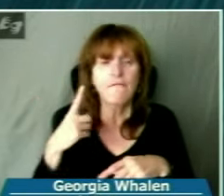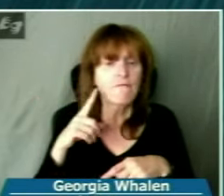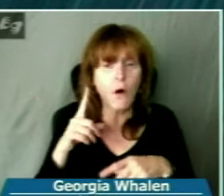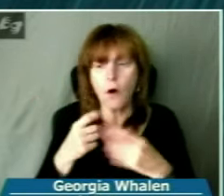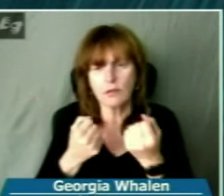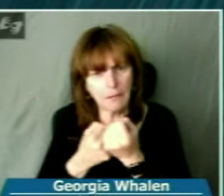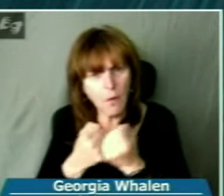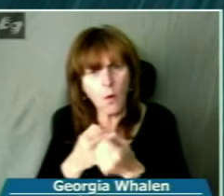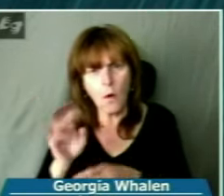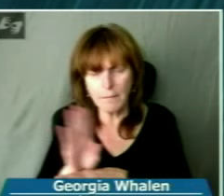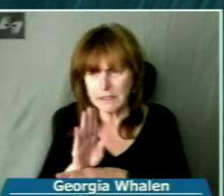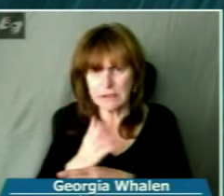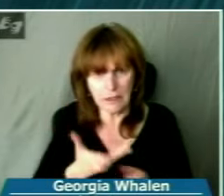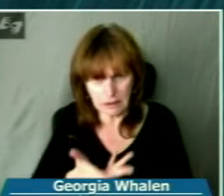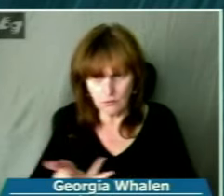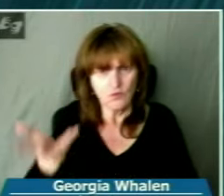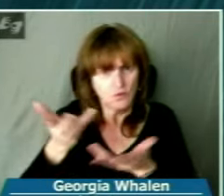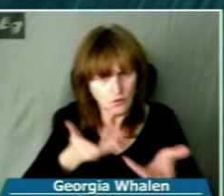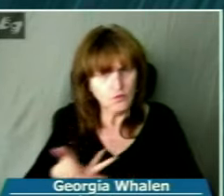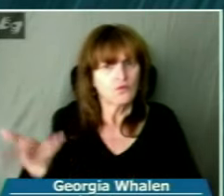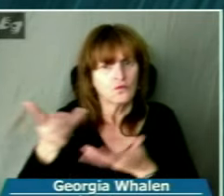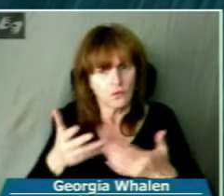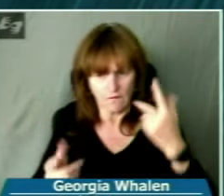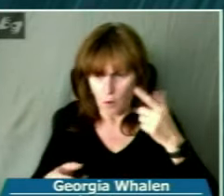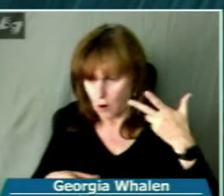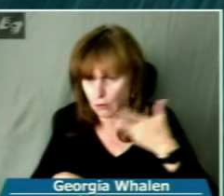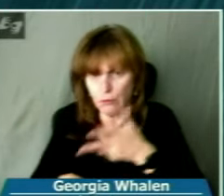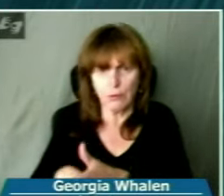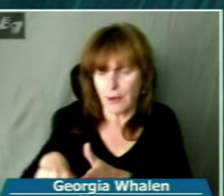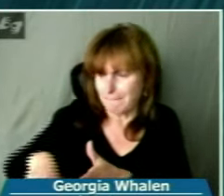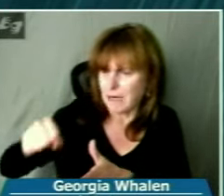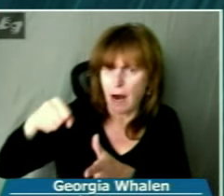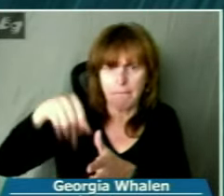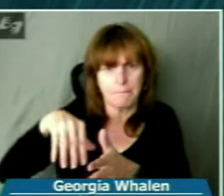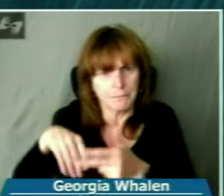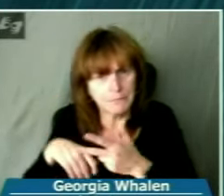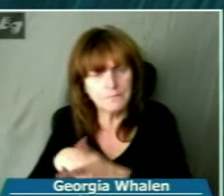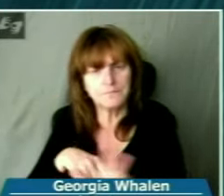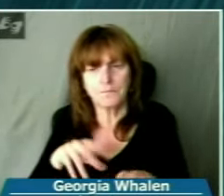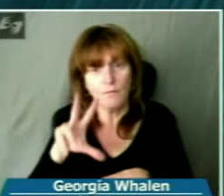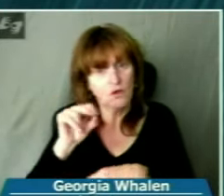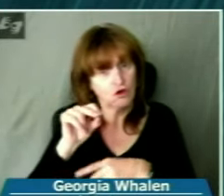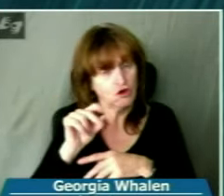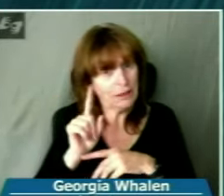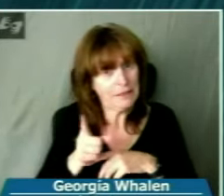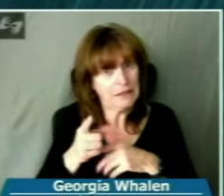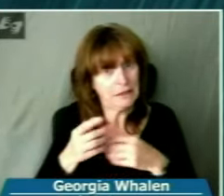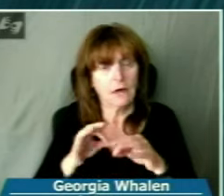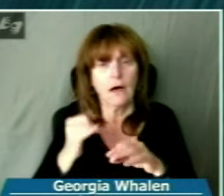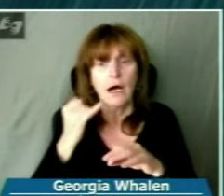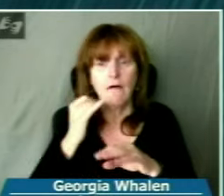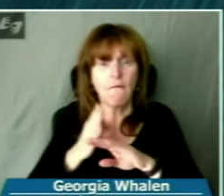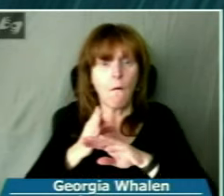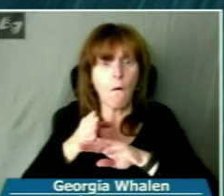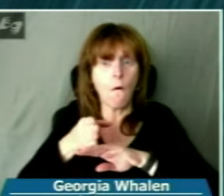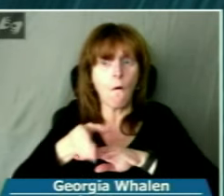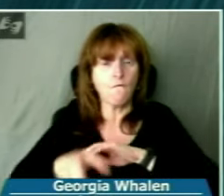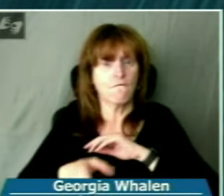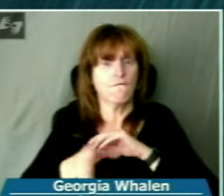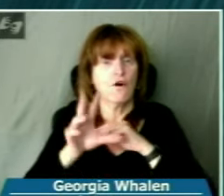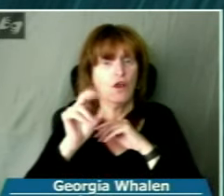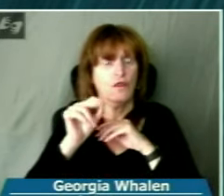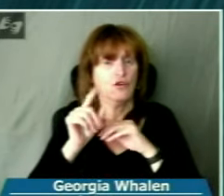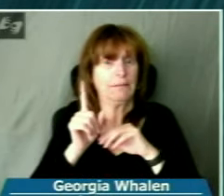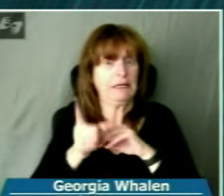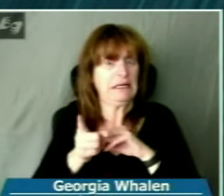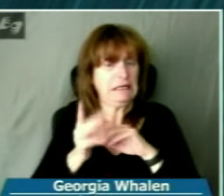do, then you're free to park and the parking is free. But if you are going to be staying in that spot for longer than that 30 minutes, then